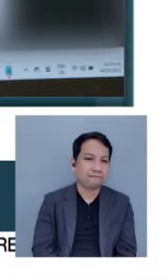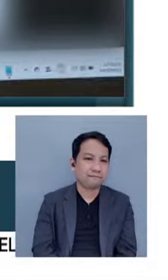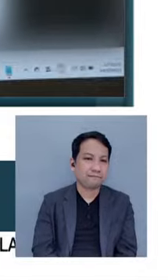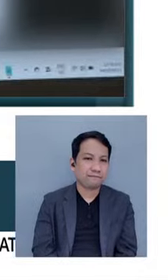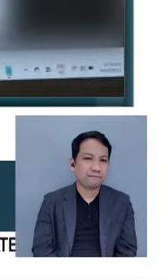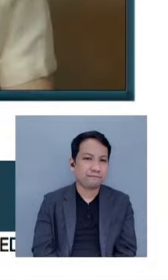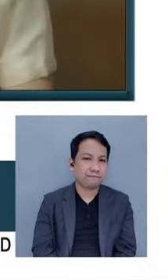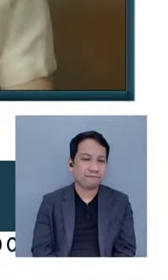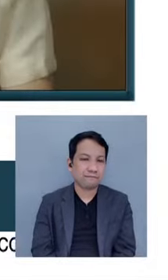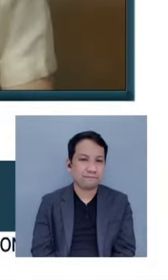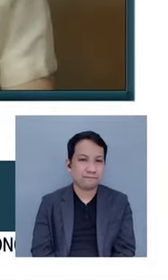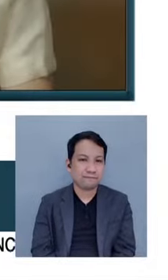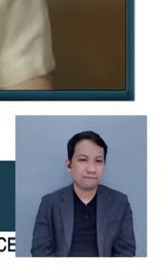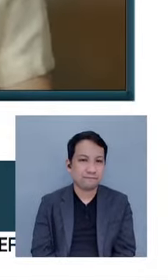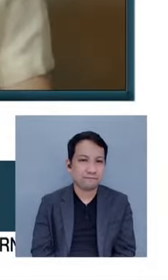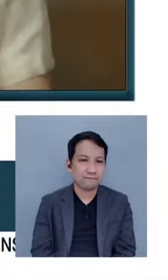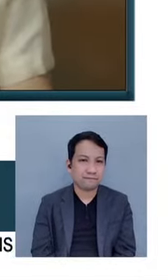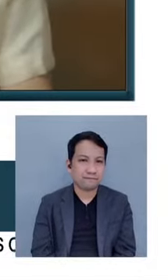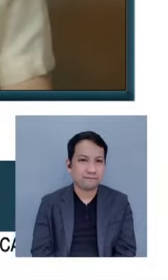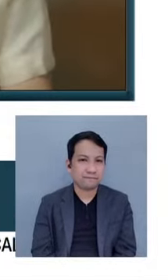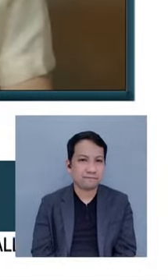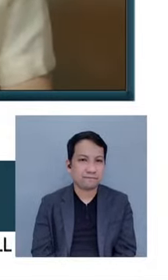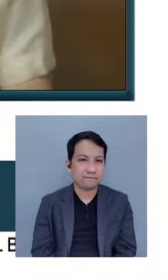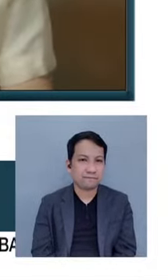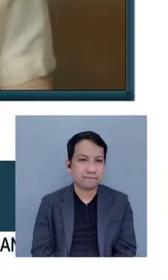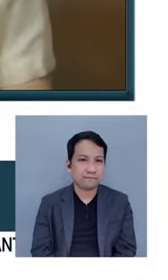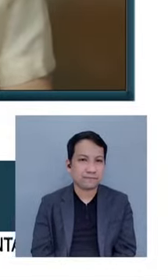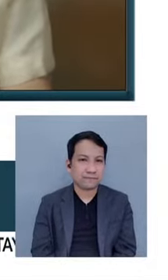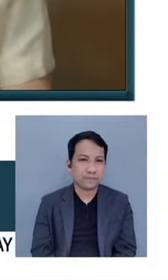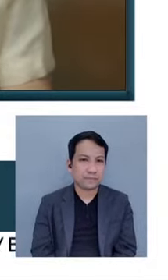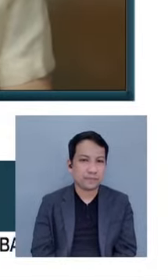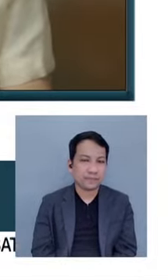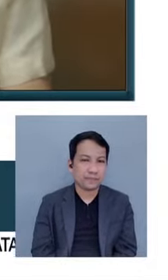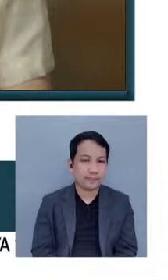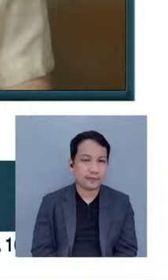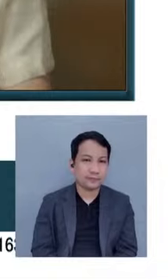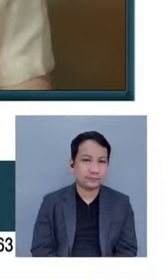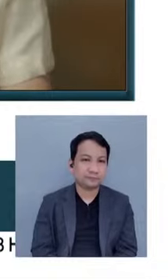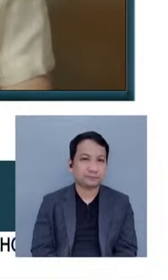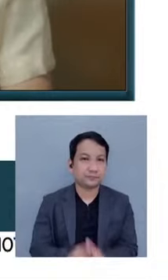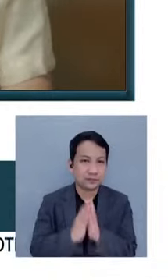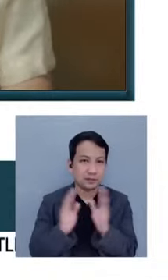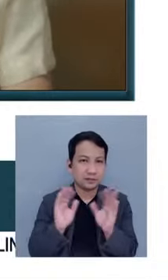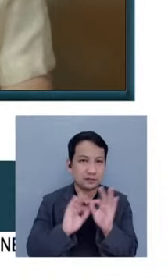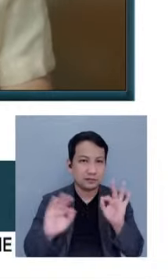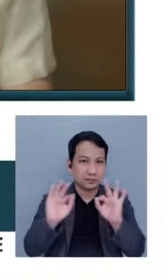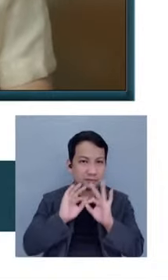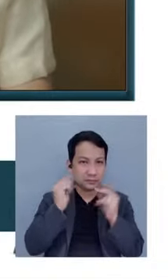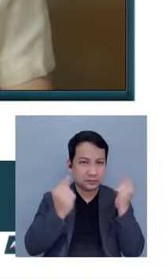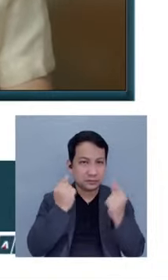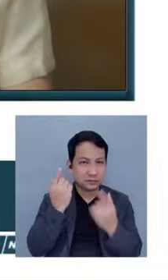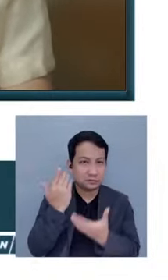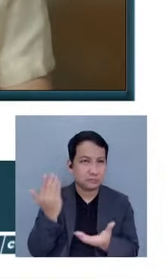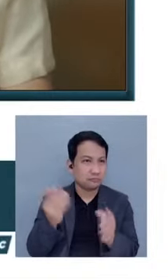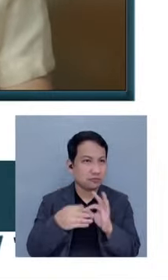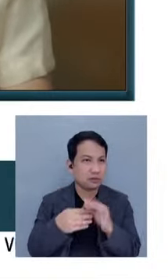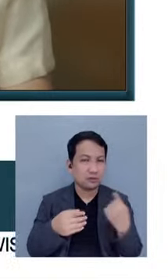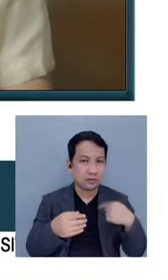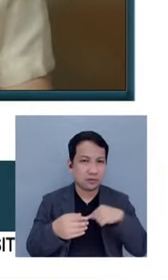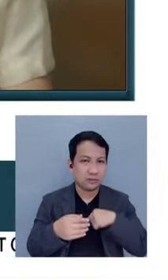You've painted quite a picture, I must say, and it's a very concerning picture. But then if you talk